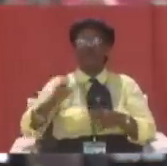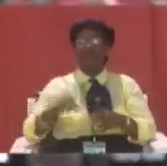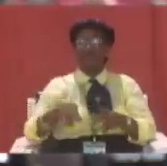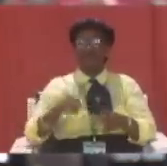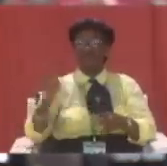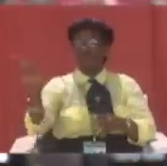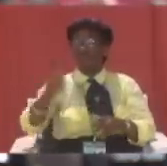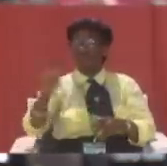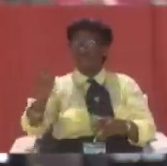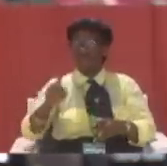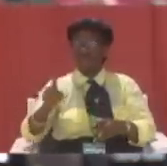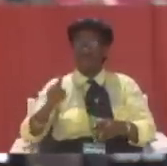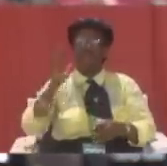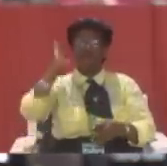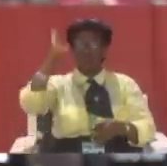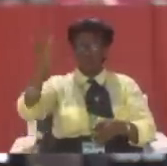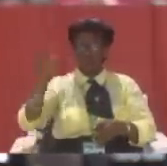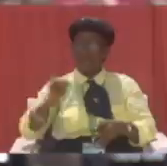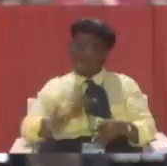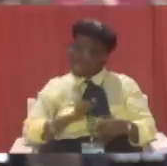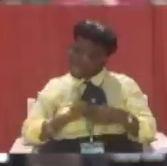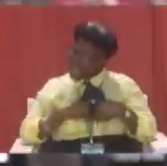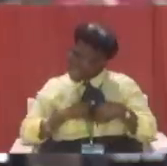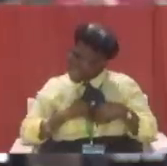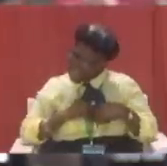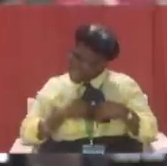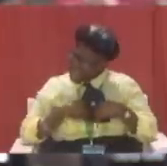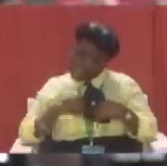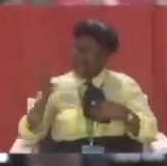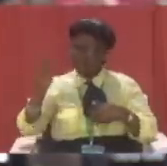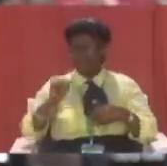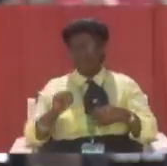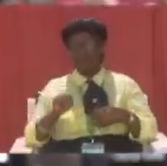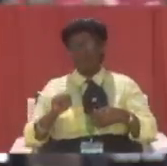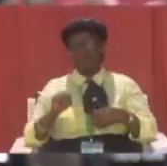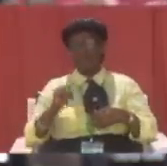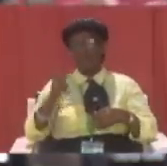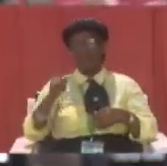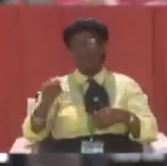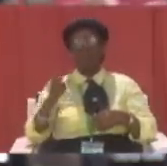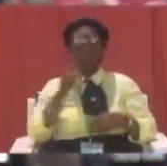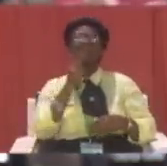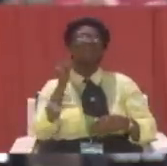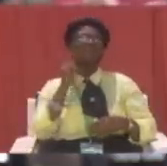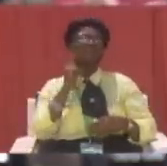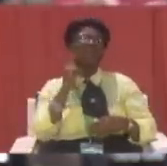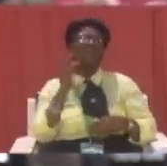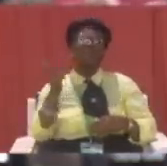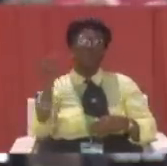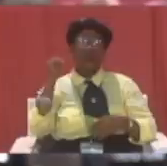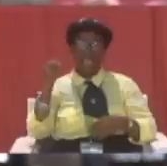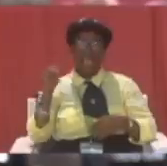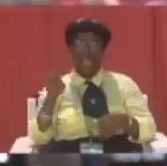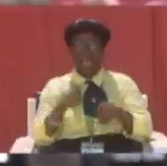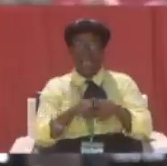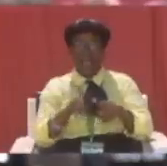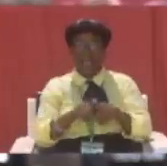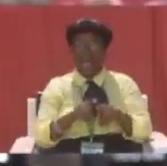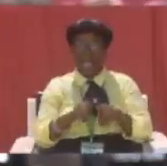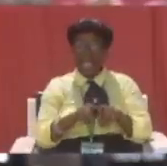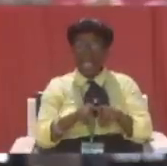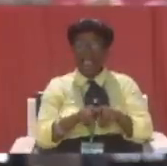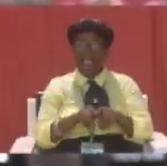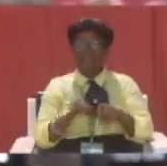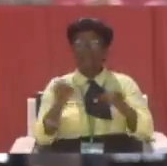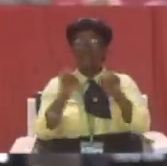And the dormitories in those days were like, as somebody described it, chicken pens.